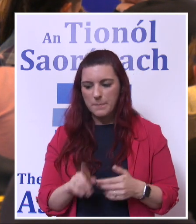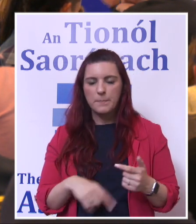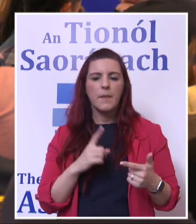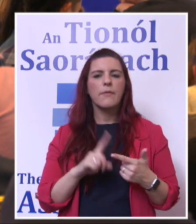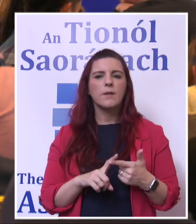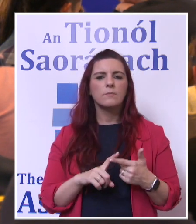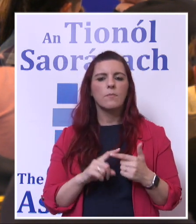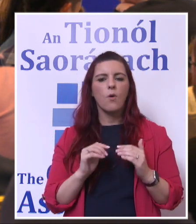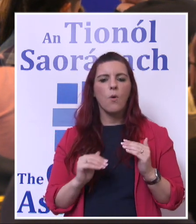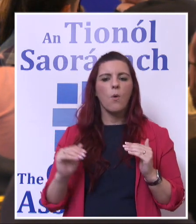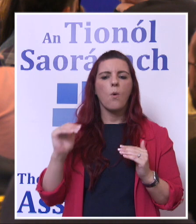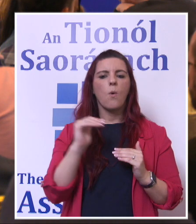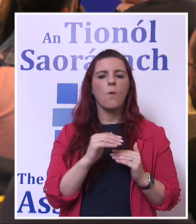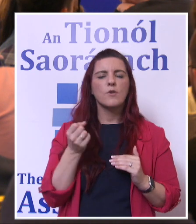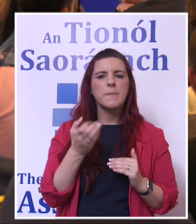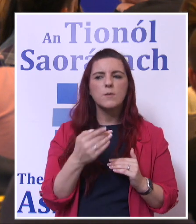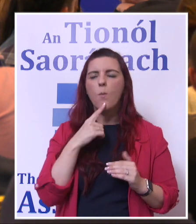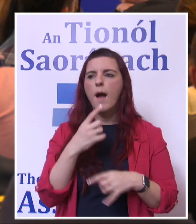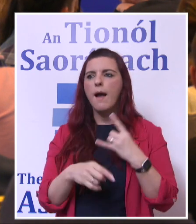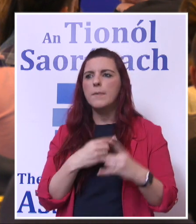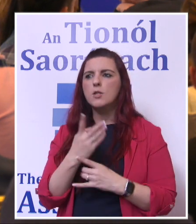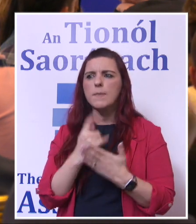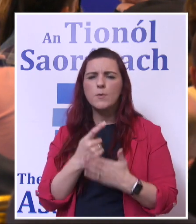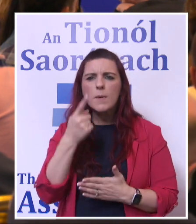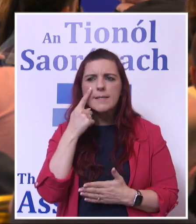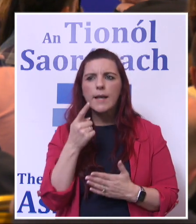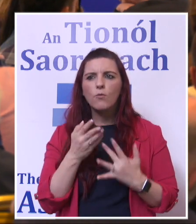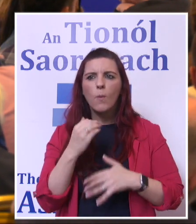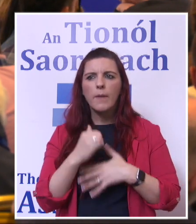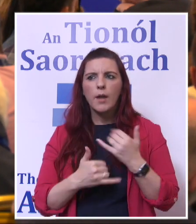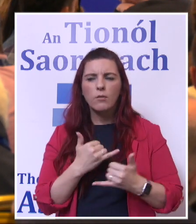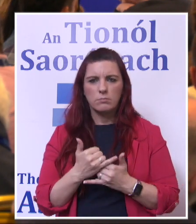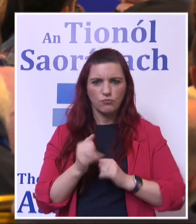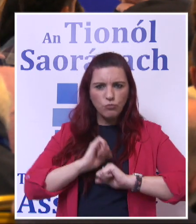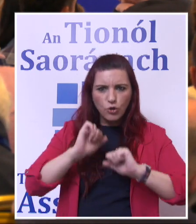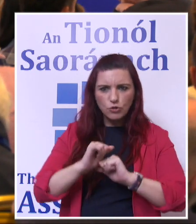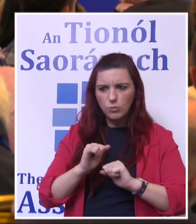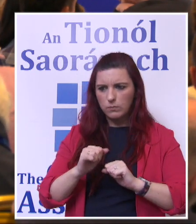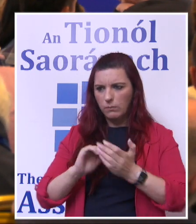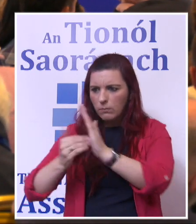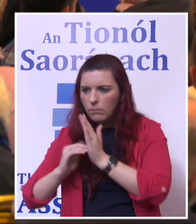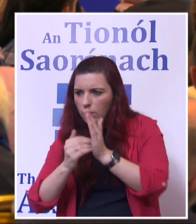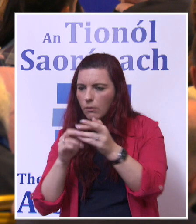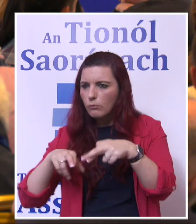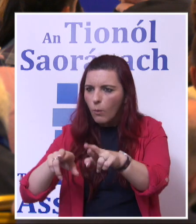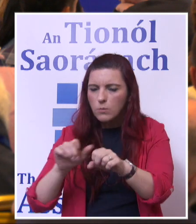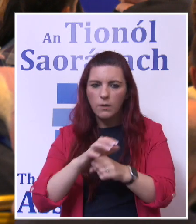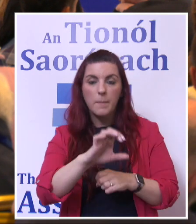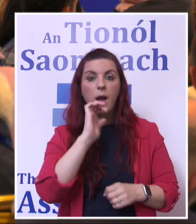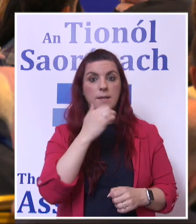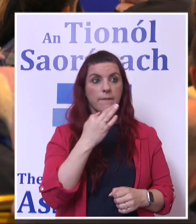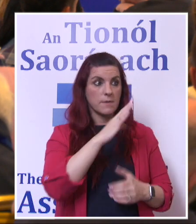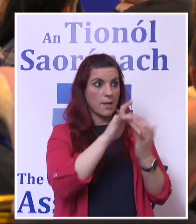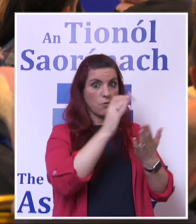sometimes see at certain times of the year a rush to maybe do roads or whatever. If funding has been allocated from